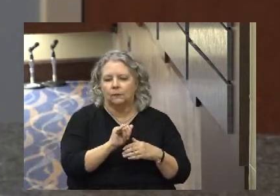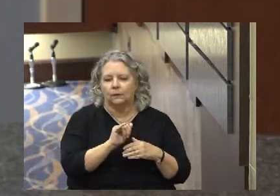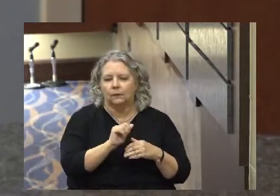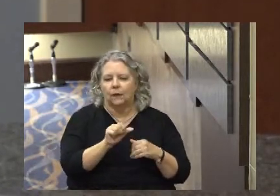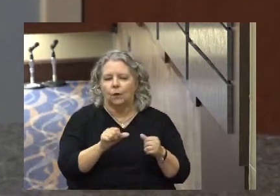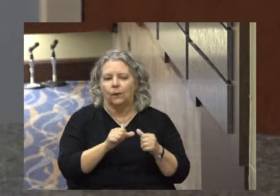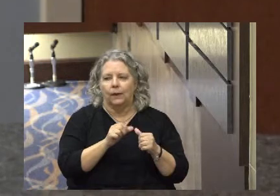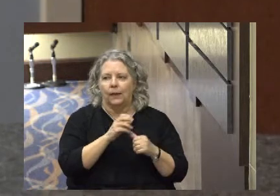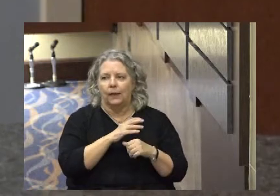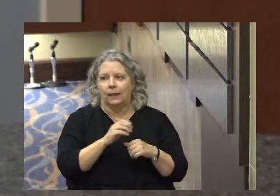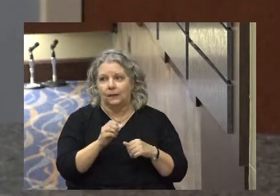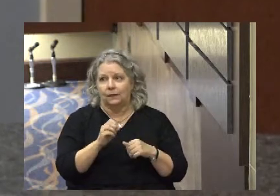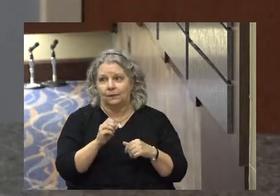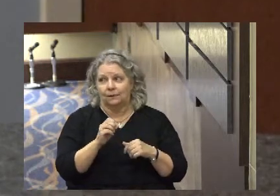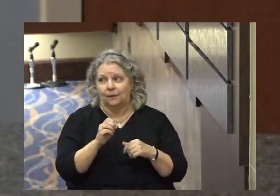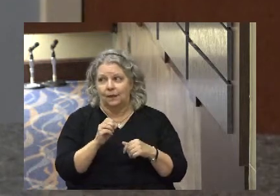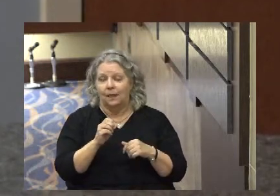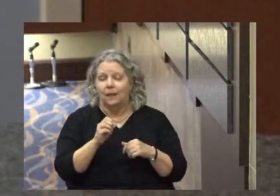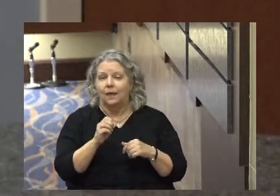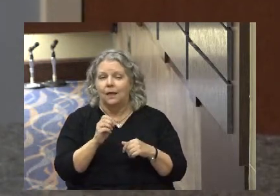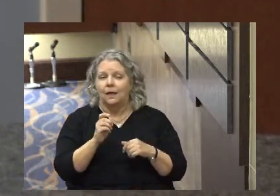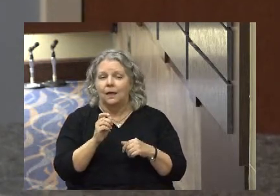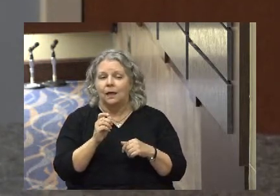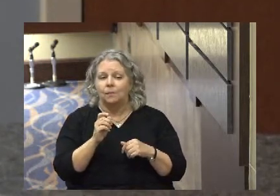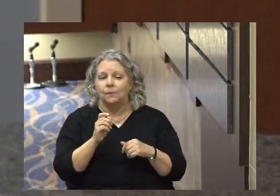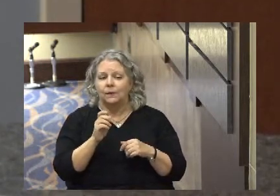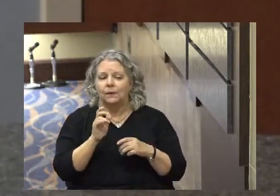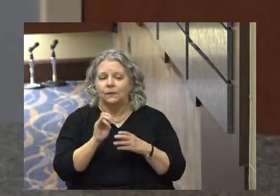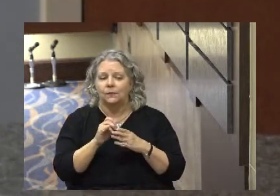Group, which is a subsidiary of Steel. So